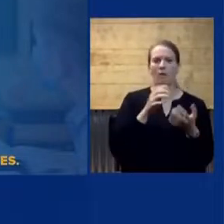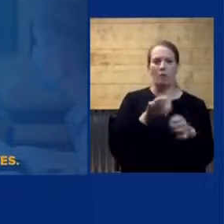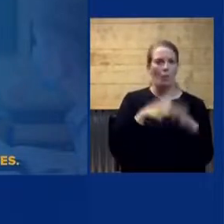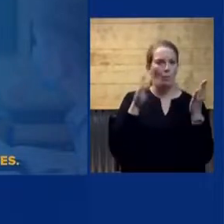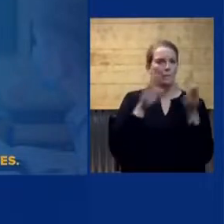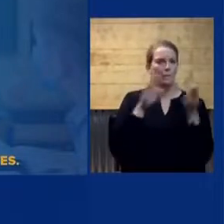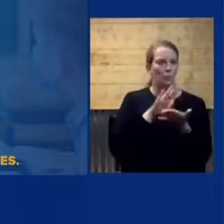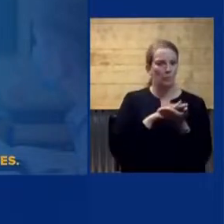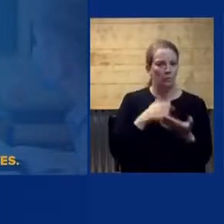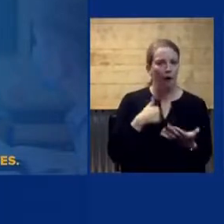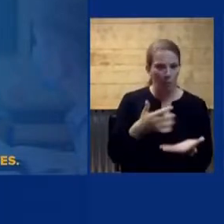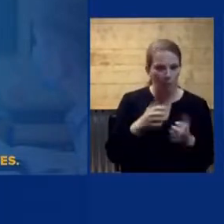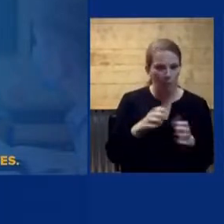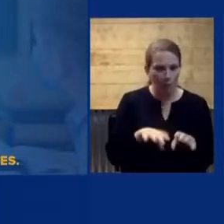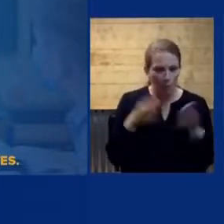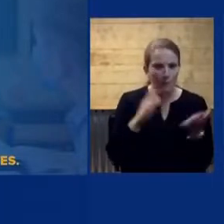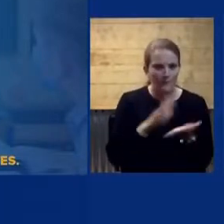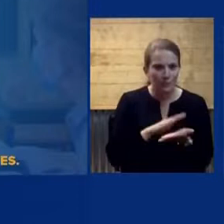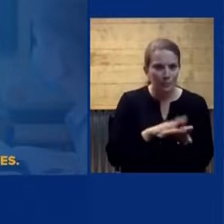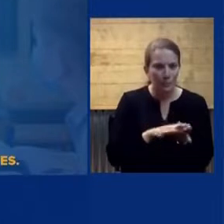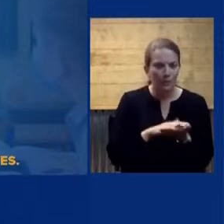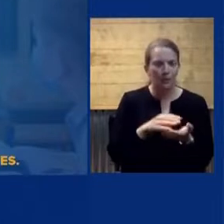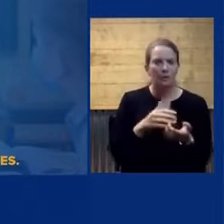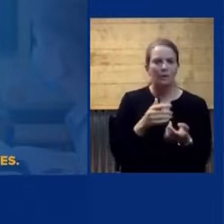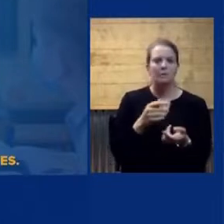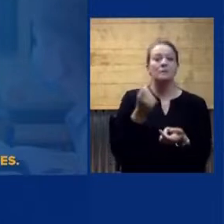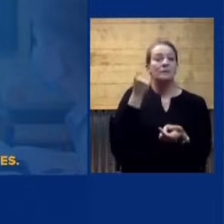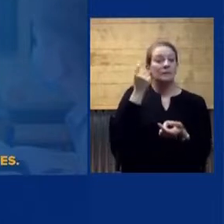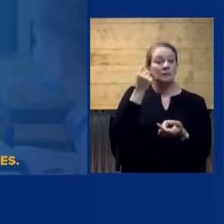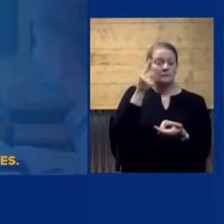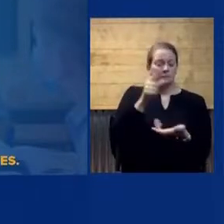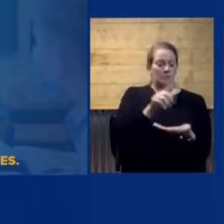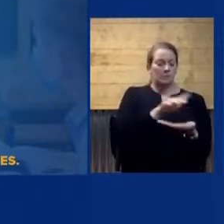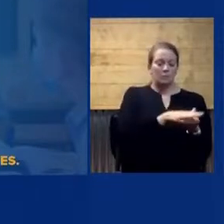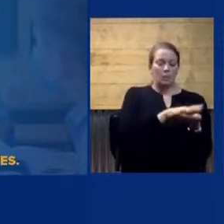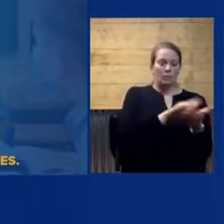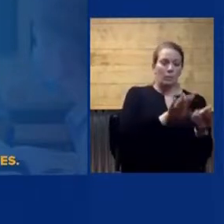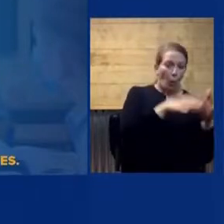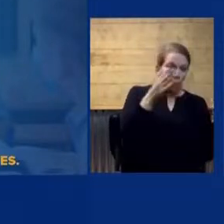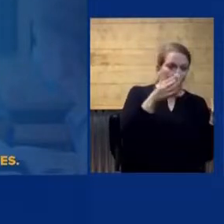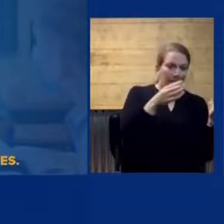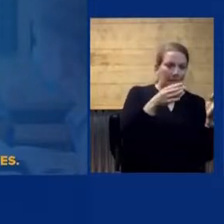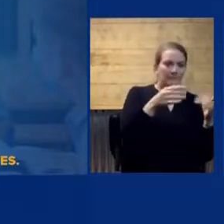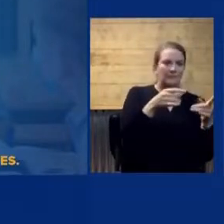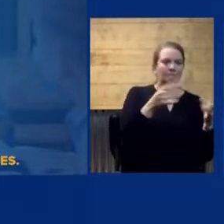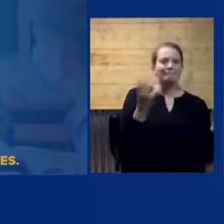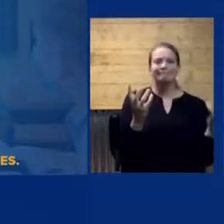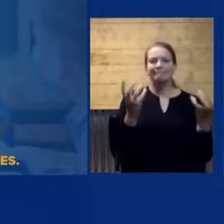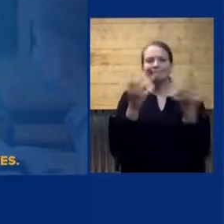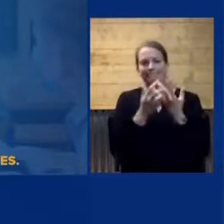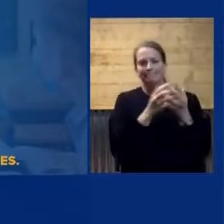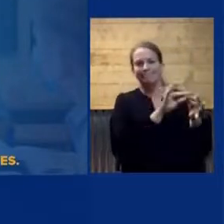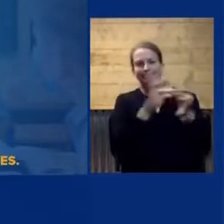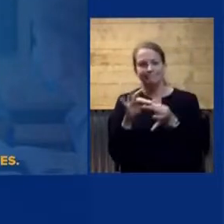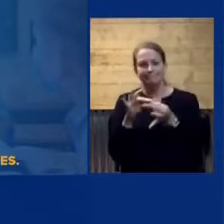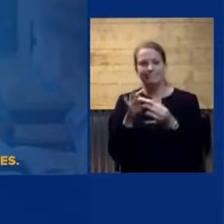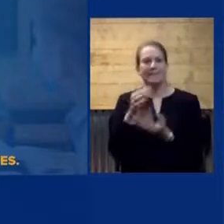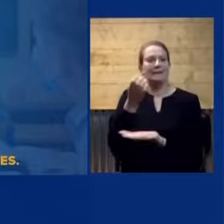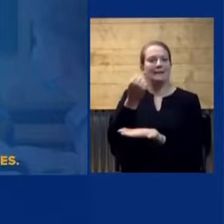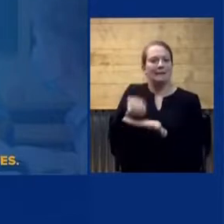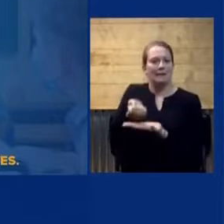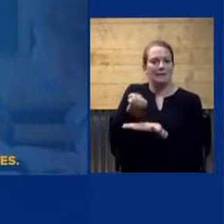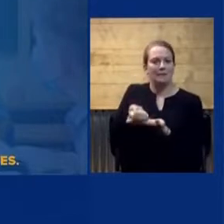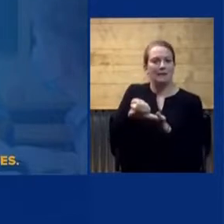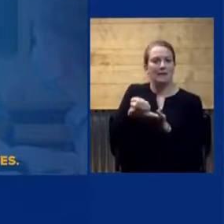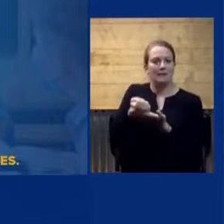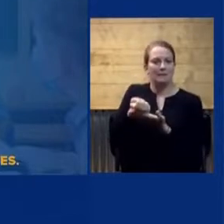do. School reopening also ties to the economic reopening, right? Because you can't